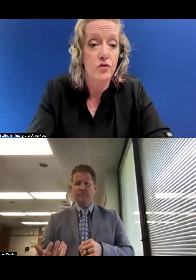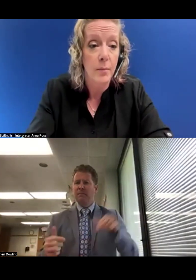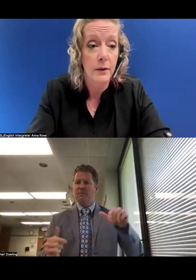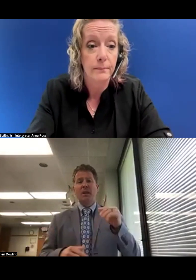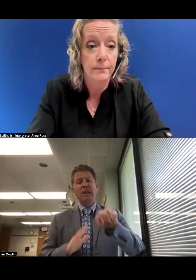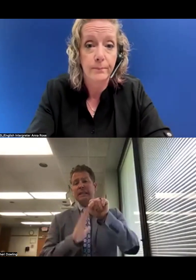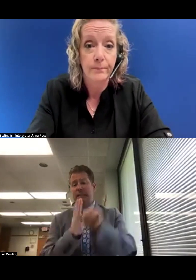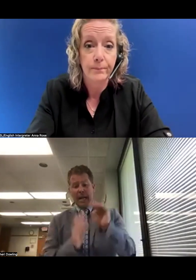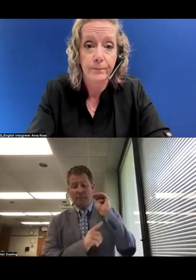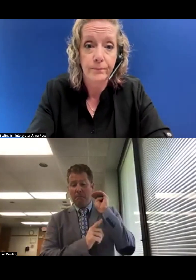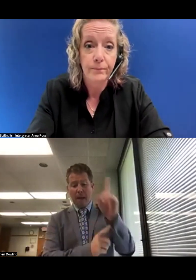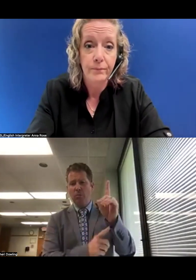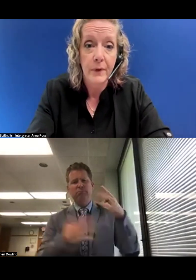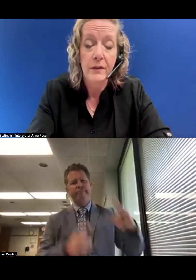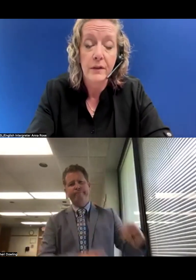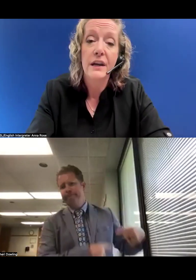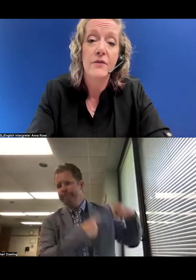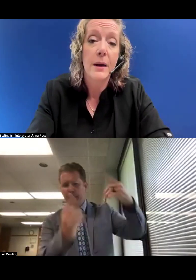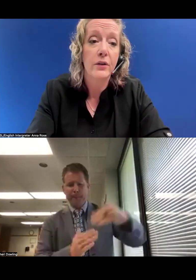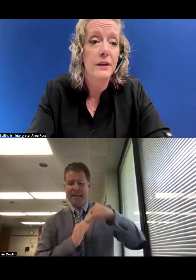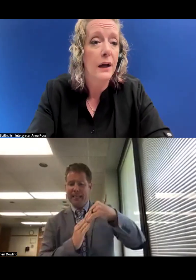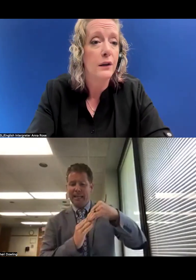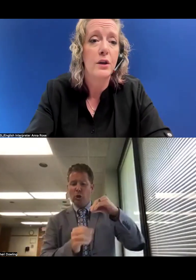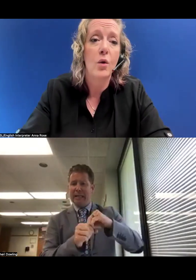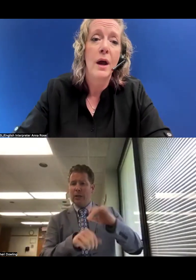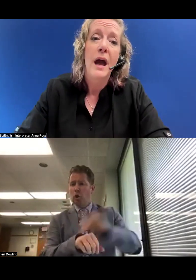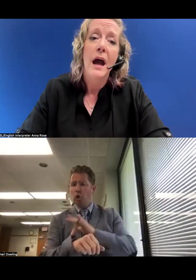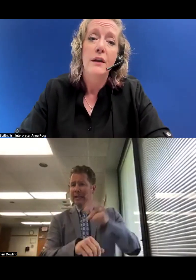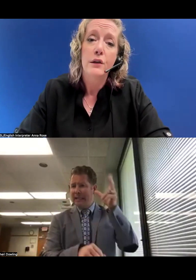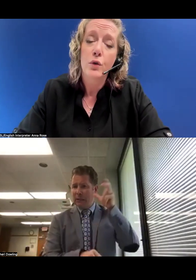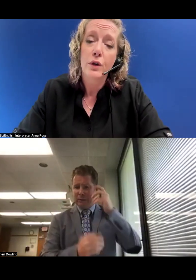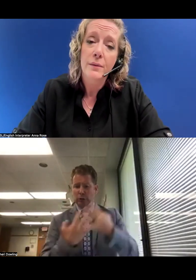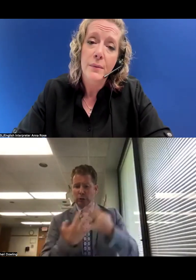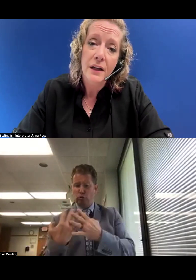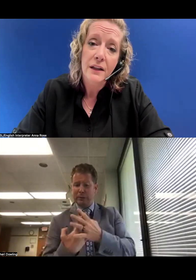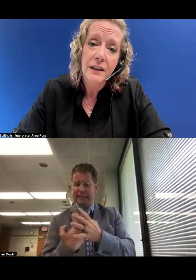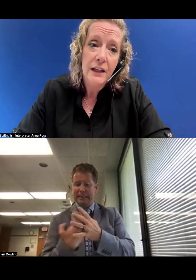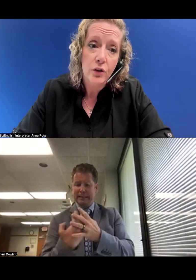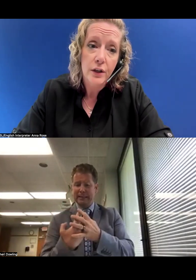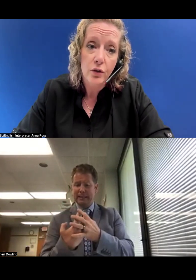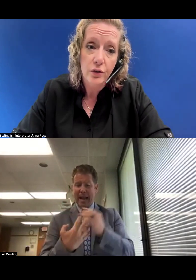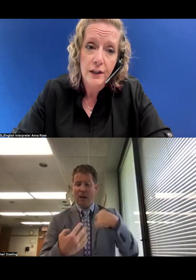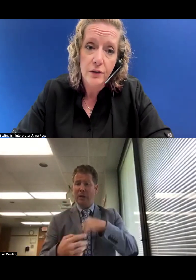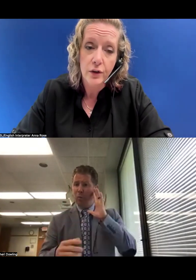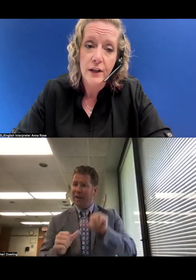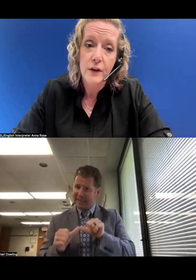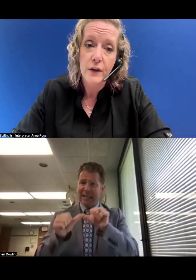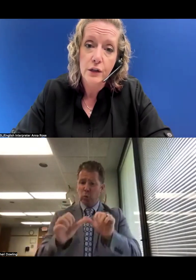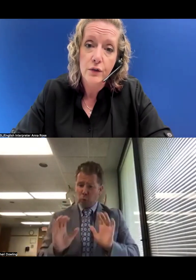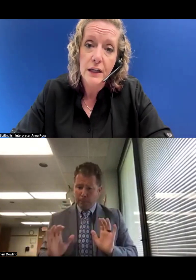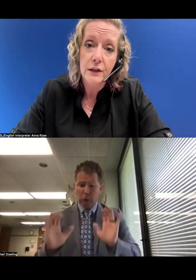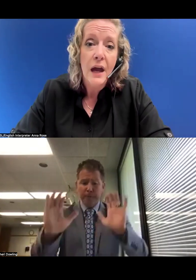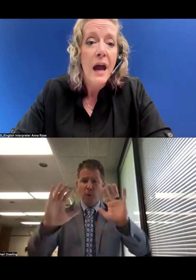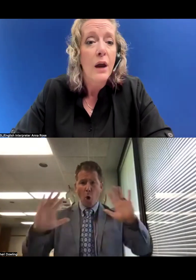that trauma. The state of Maryland, as we know, has historically been a leader in early